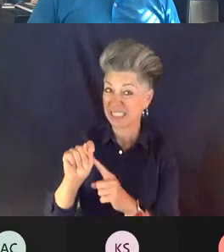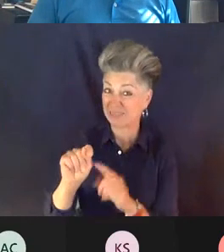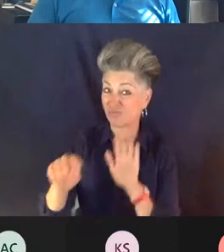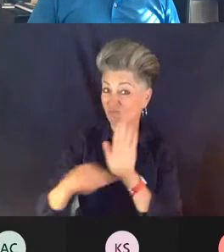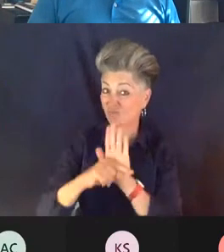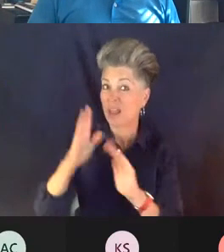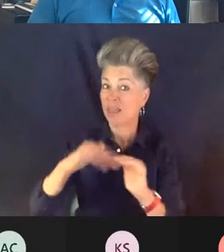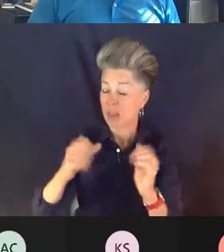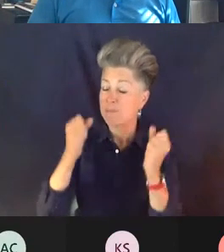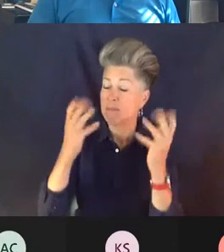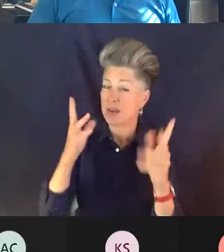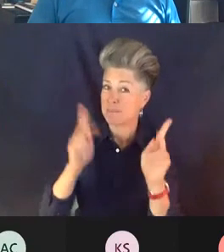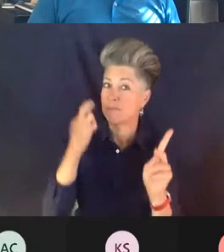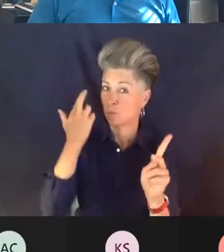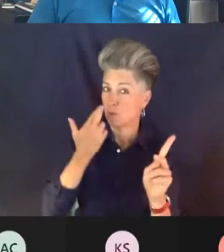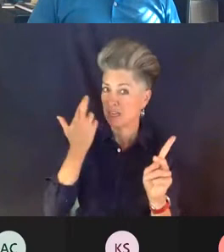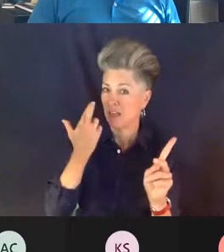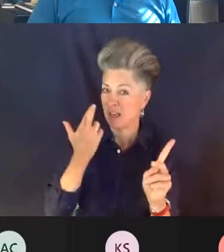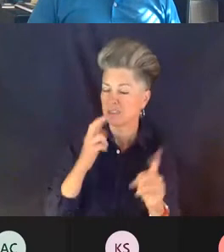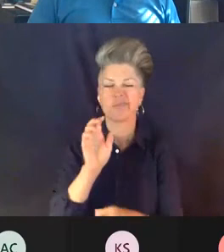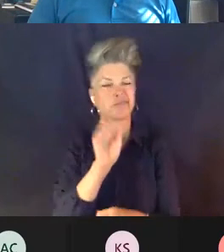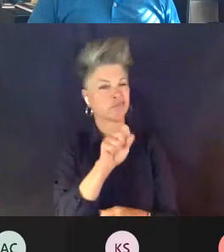Yes, and I wrote that one down actually.